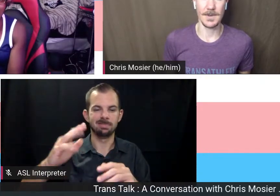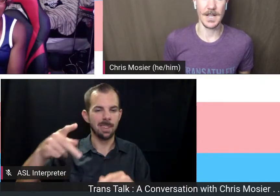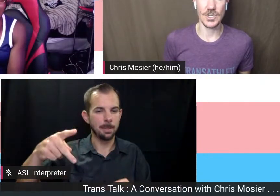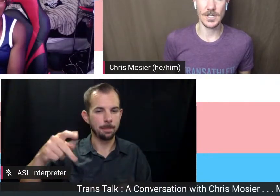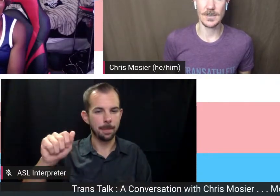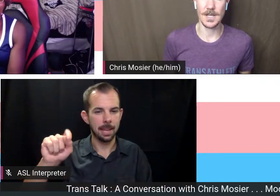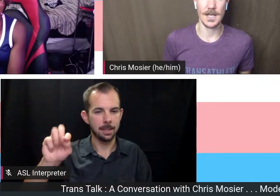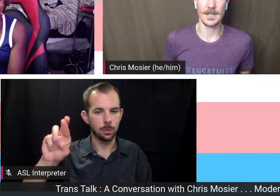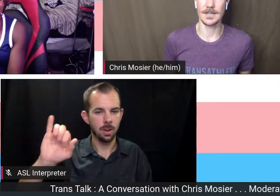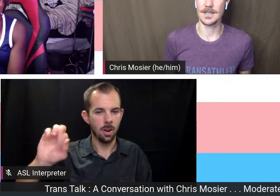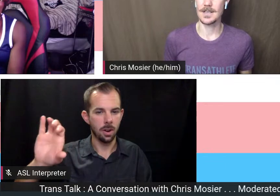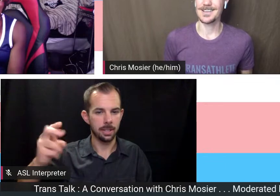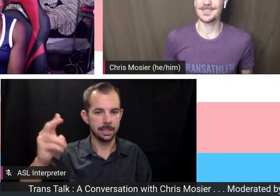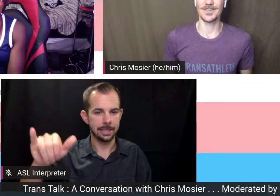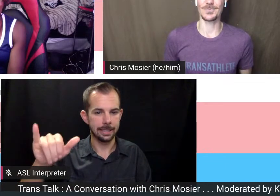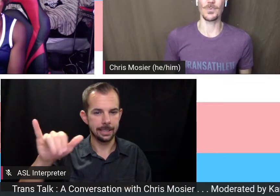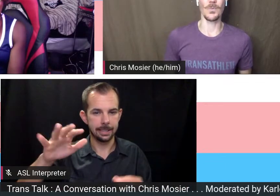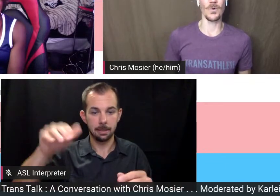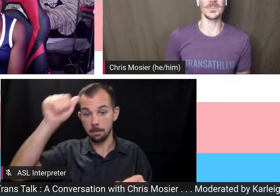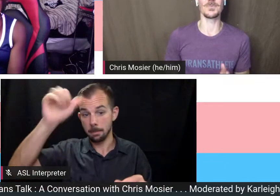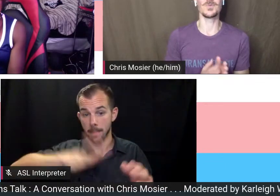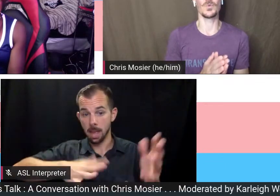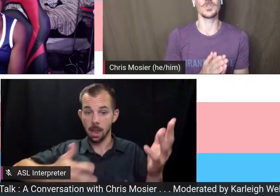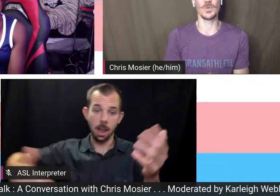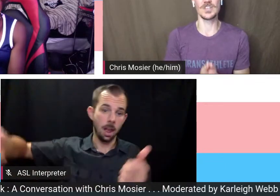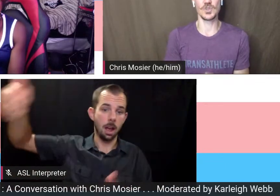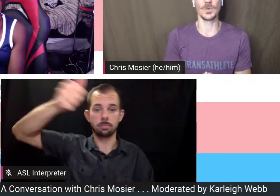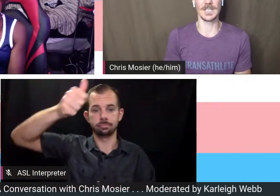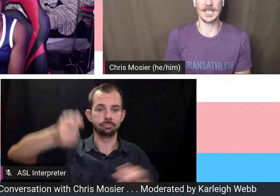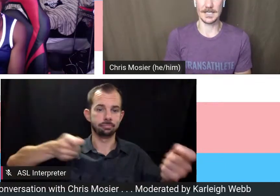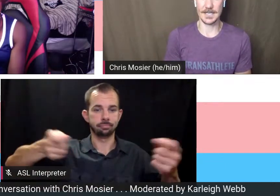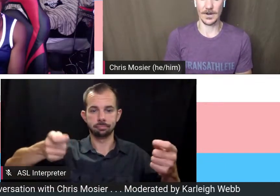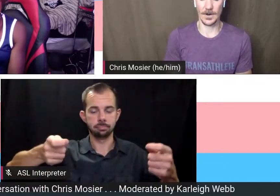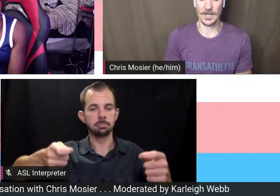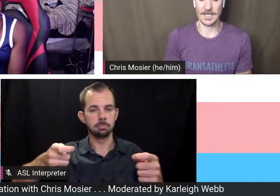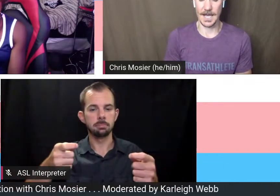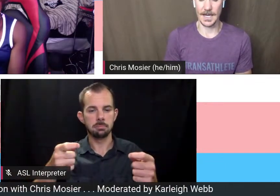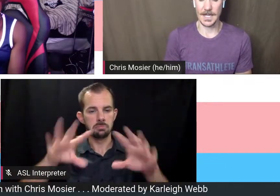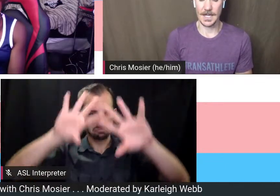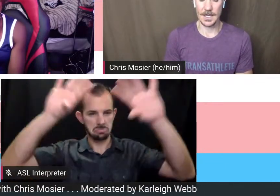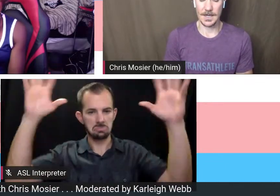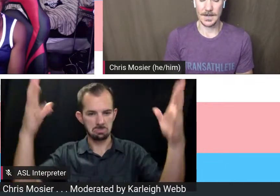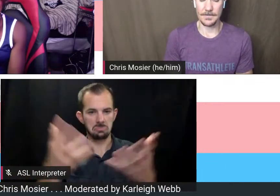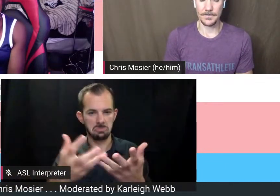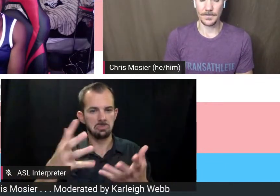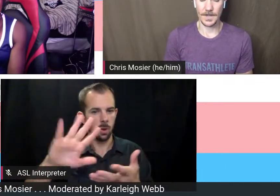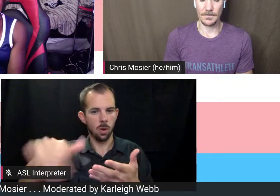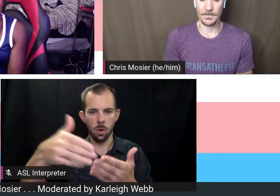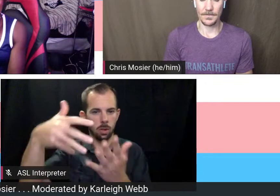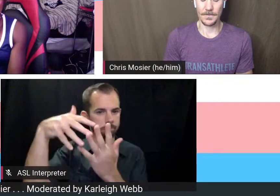male domination. And what the issue really is here is that